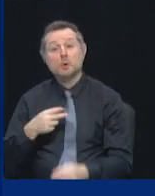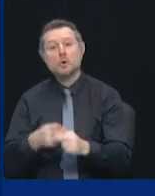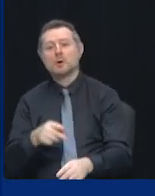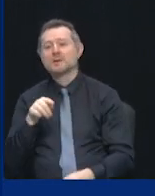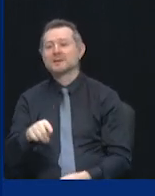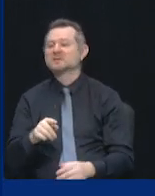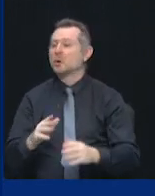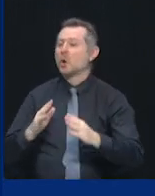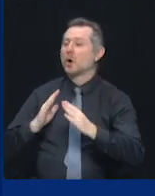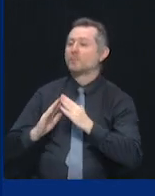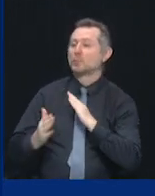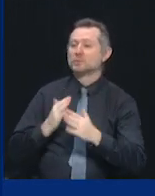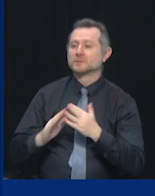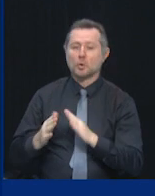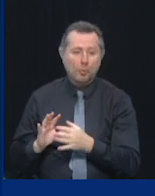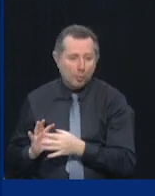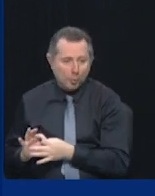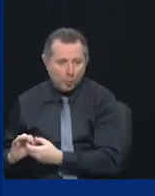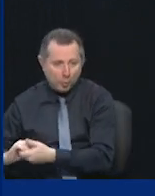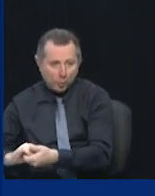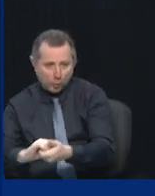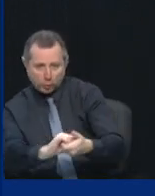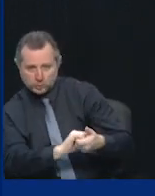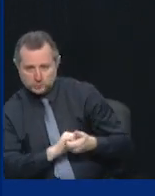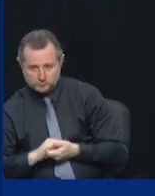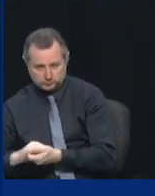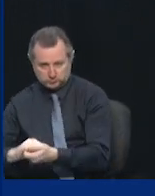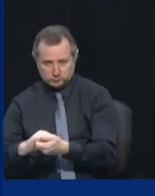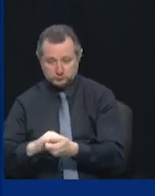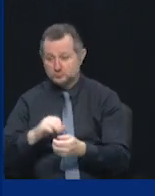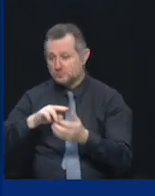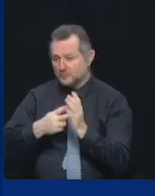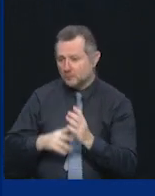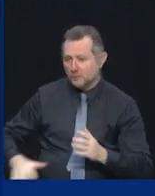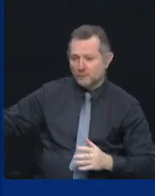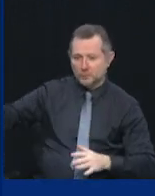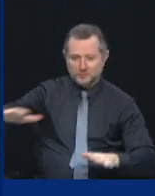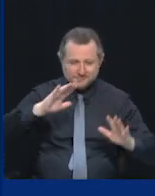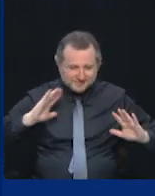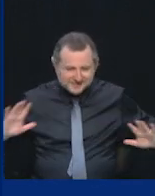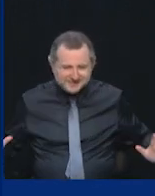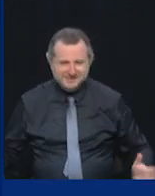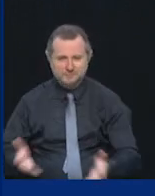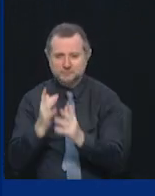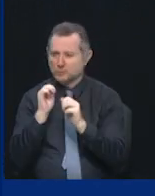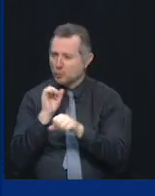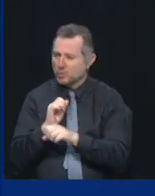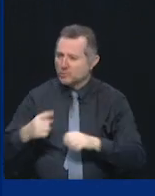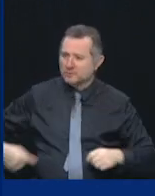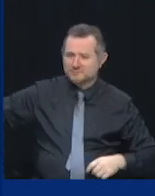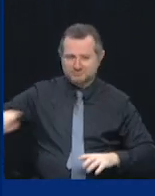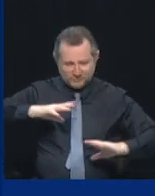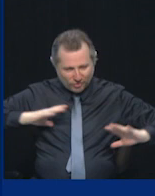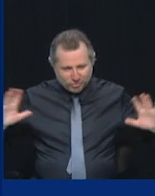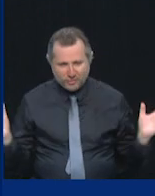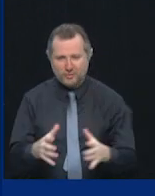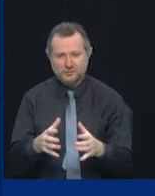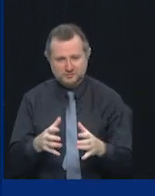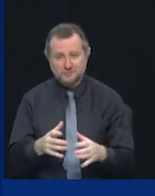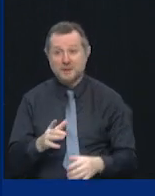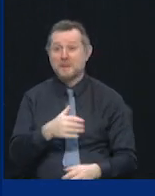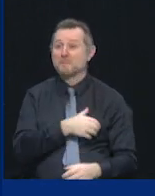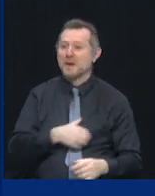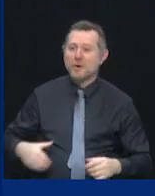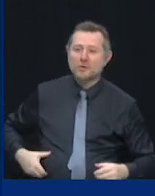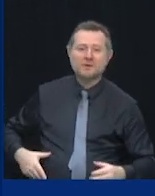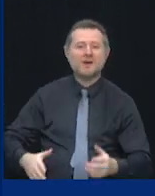Everyone should be doing everything they can to get people vaccinated. That's what mayors should be doing and county executives should